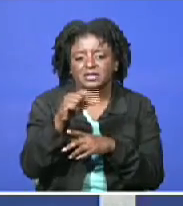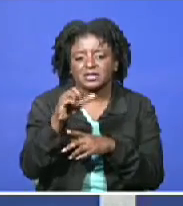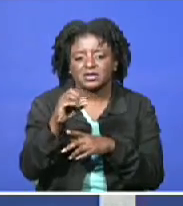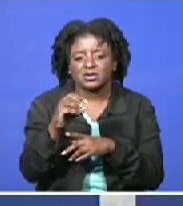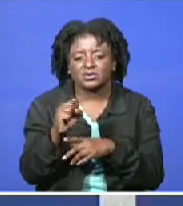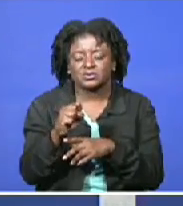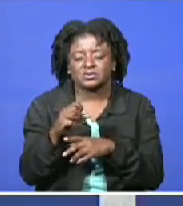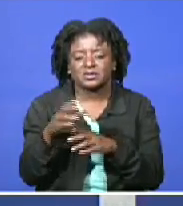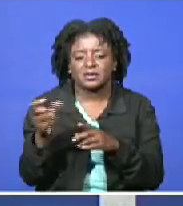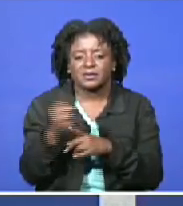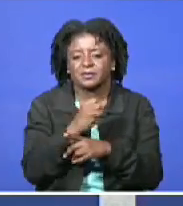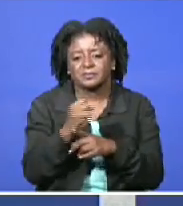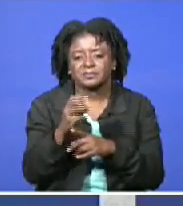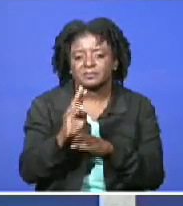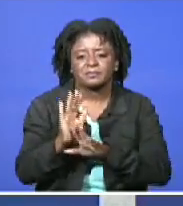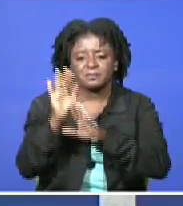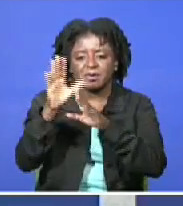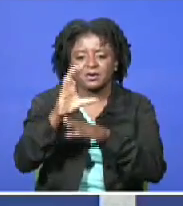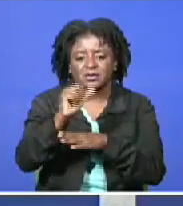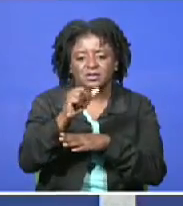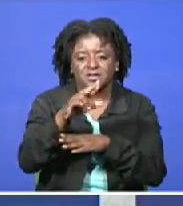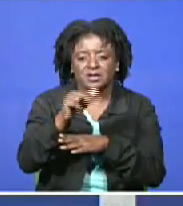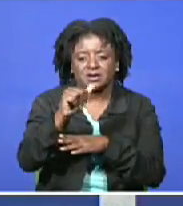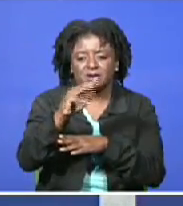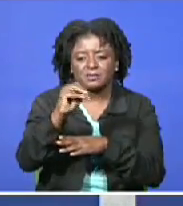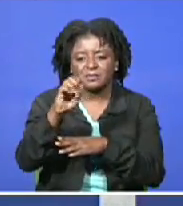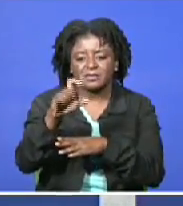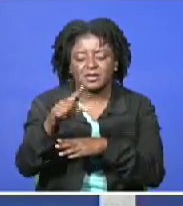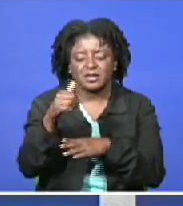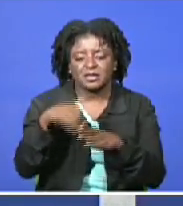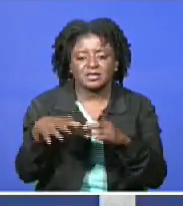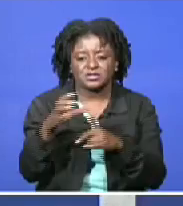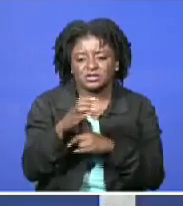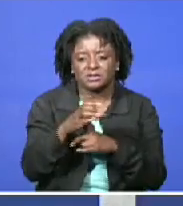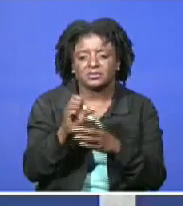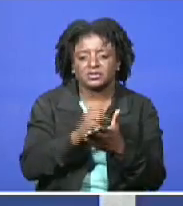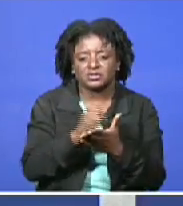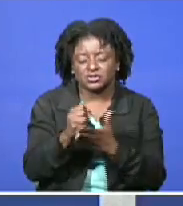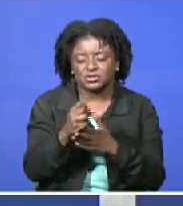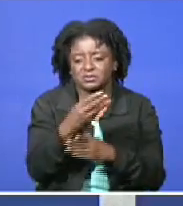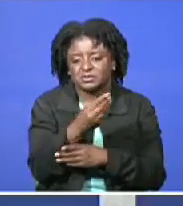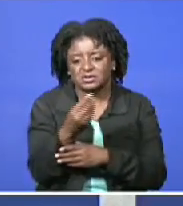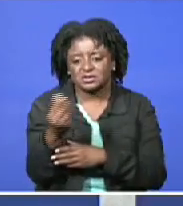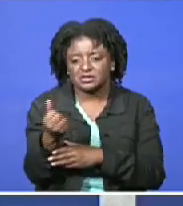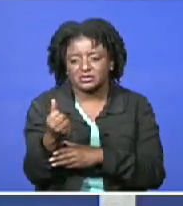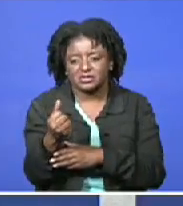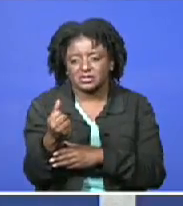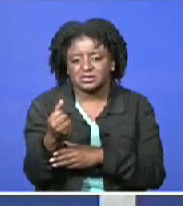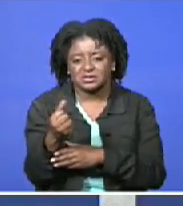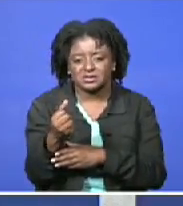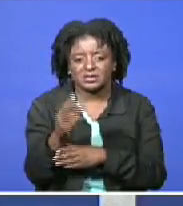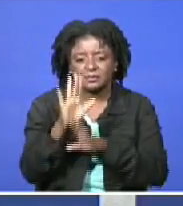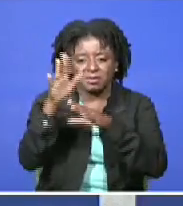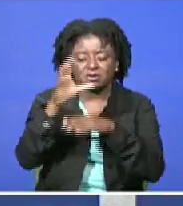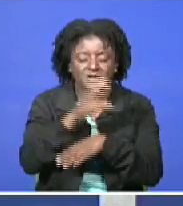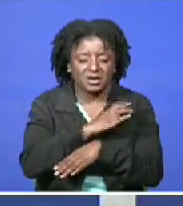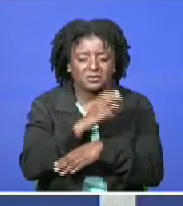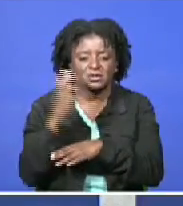the championship series. Mount Carmel coach Jeffrey Henfield spoke about what needs to happen so that his team could compete at a higher